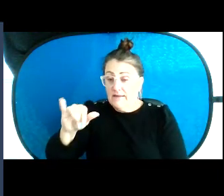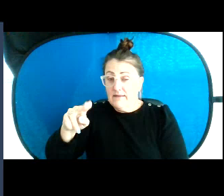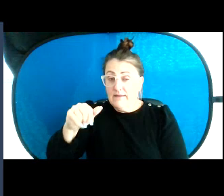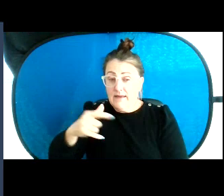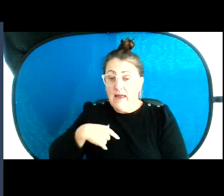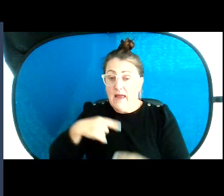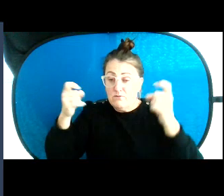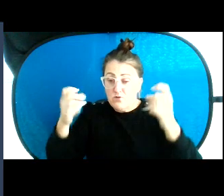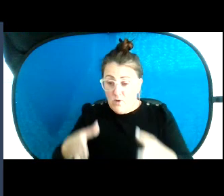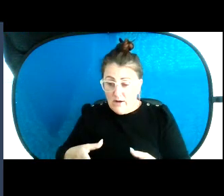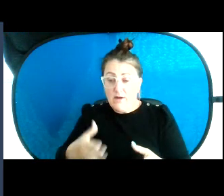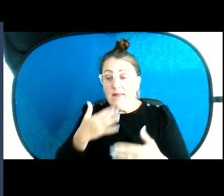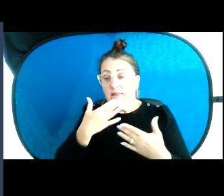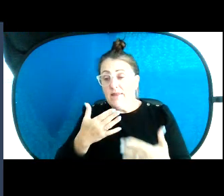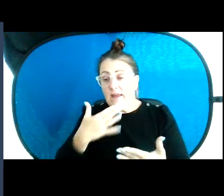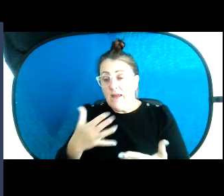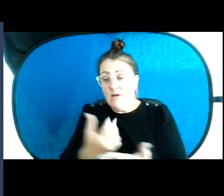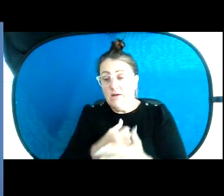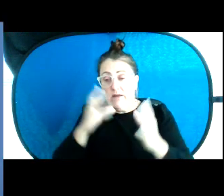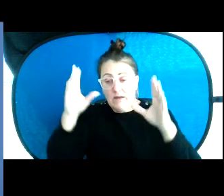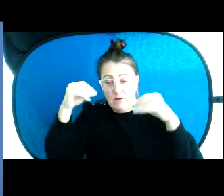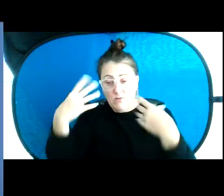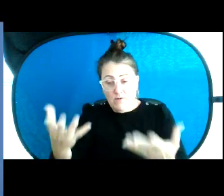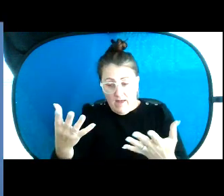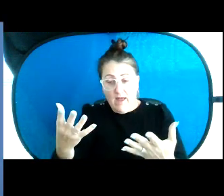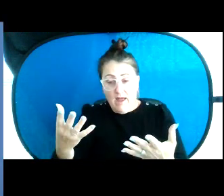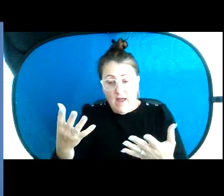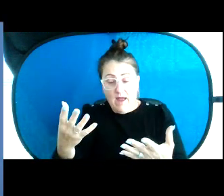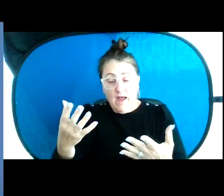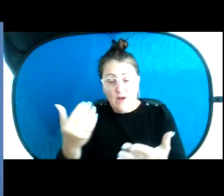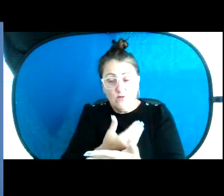opportunity to provide the department's update.